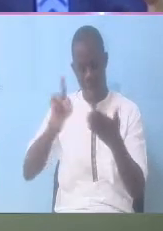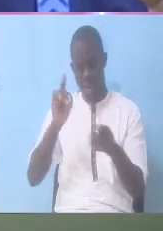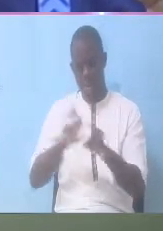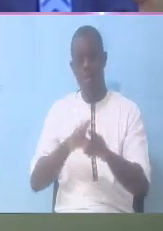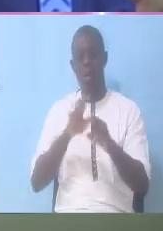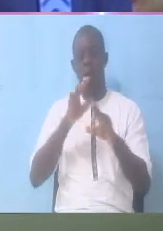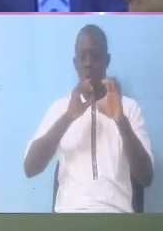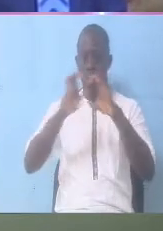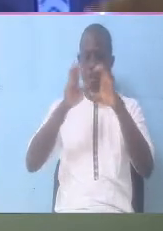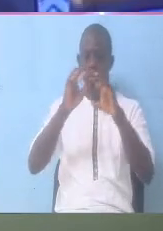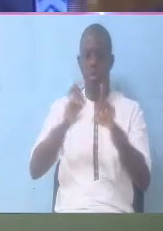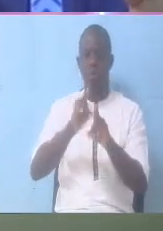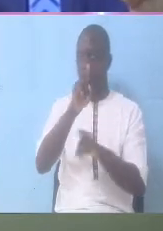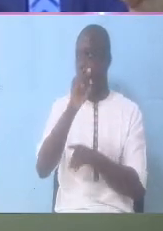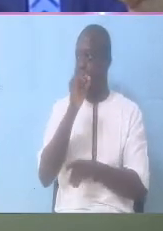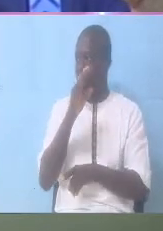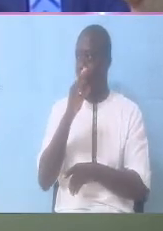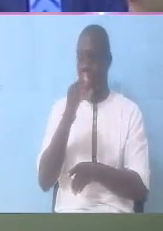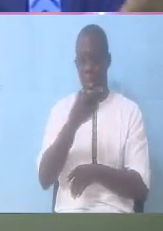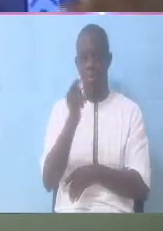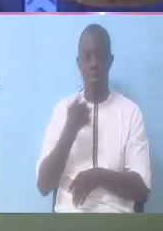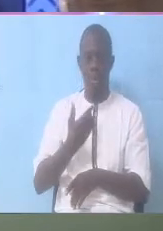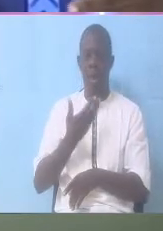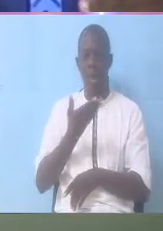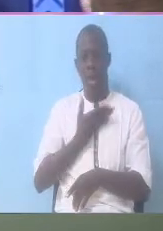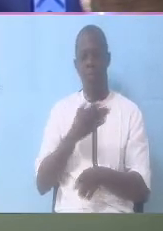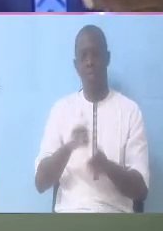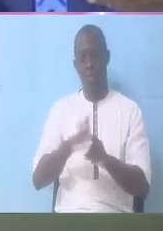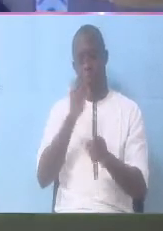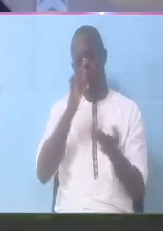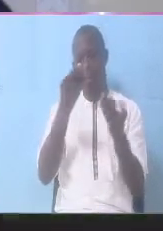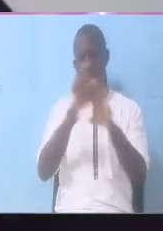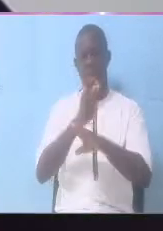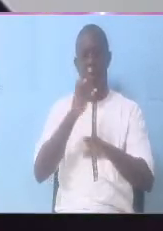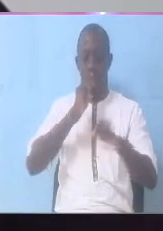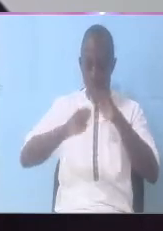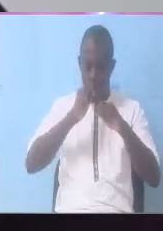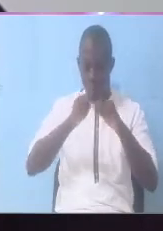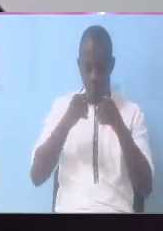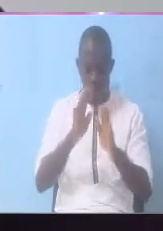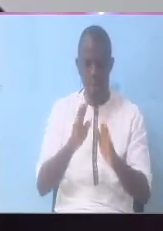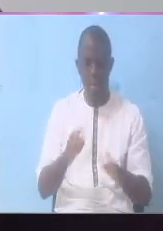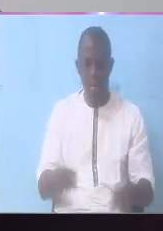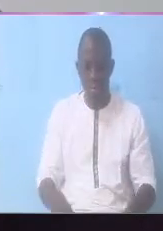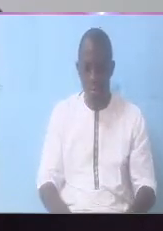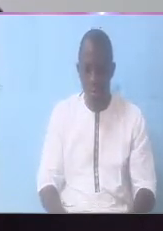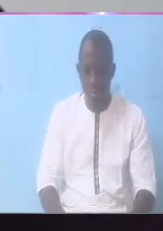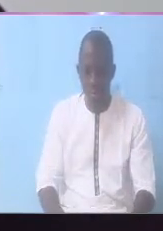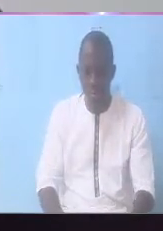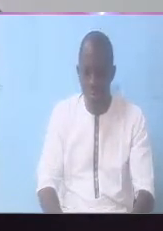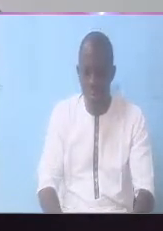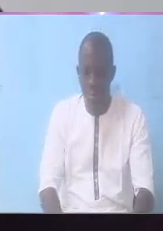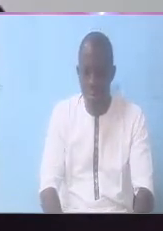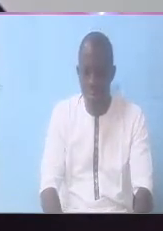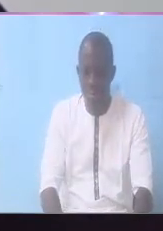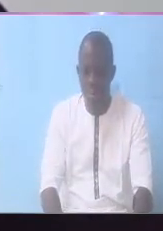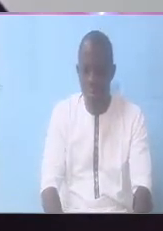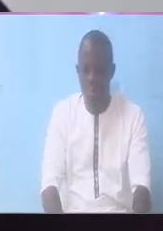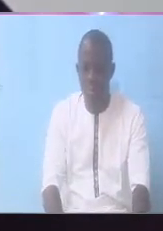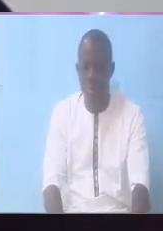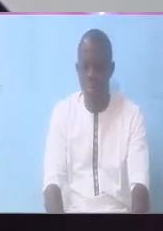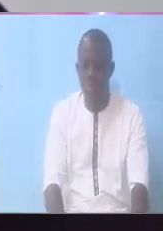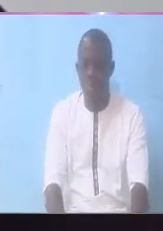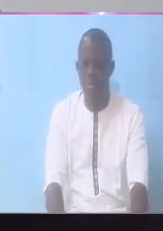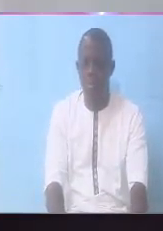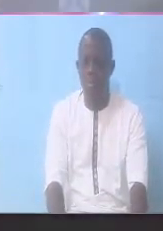You said... The message, okay, right. But the message doesn't go in detail. You said died, and I said no, maybe spiritually, but you didn't give me the